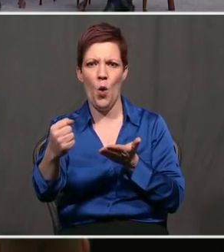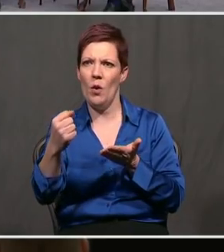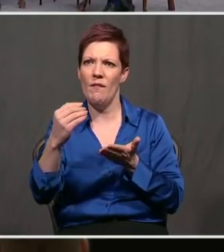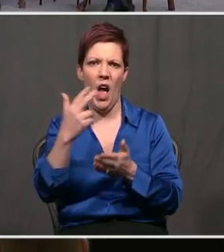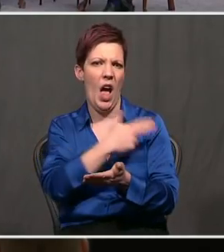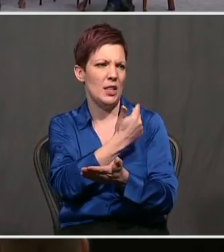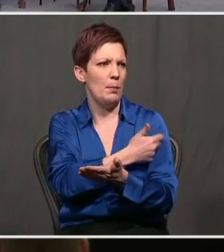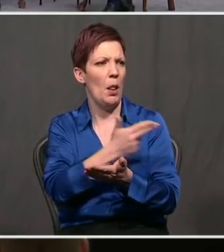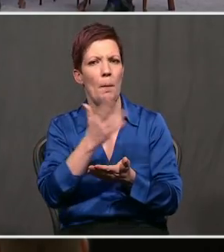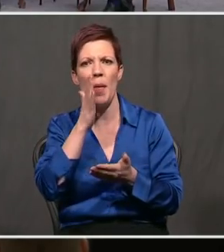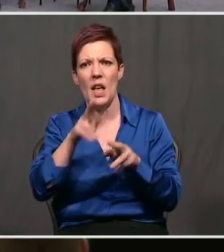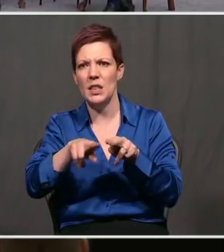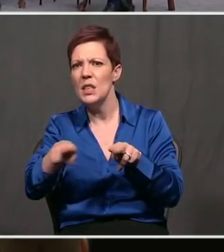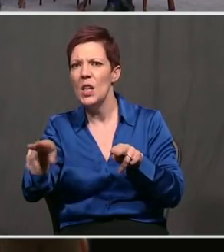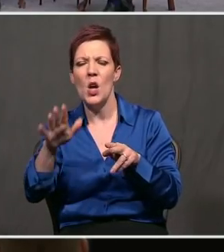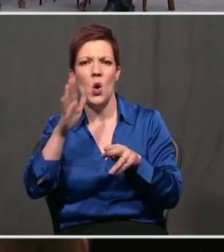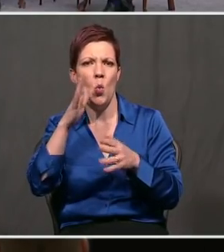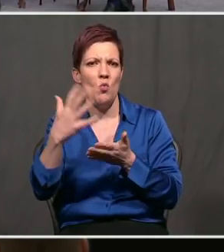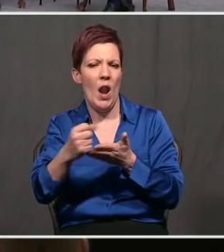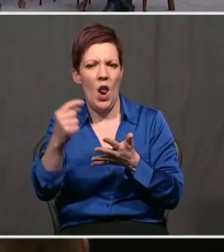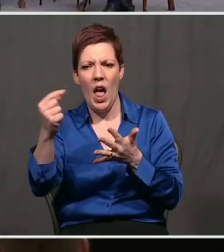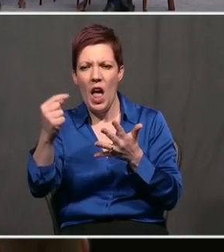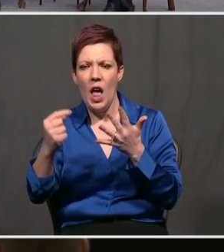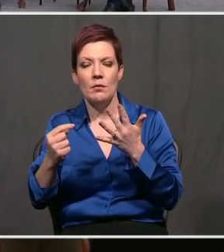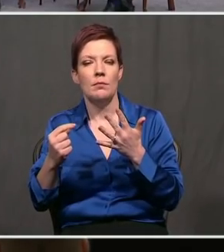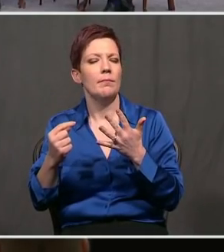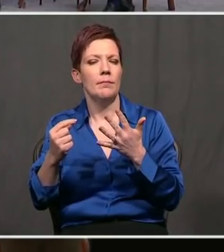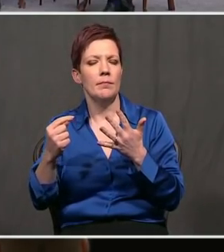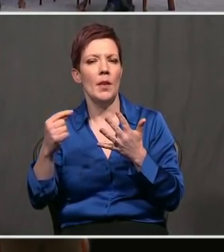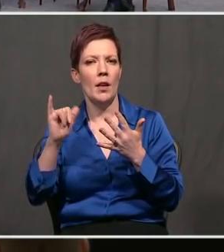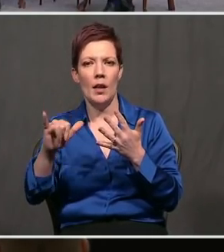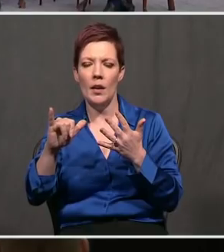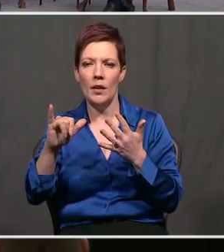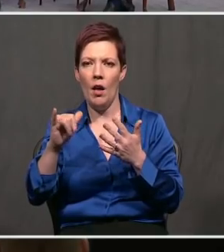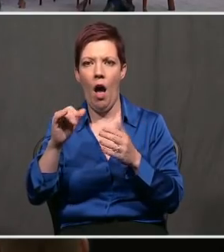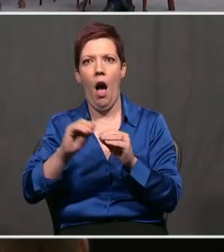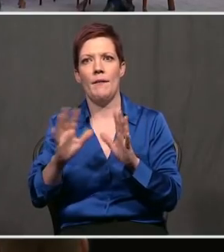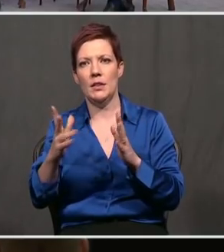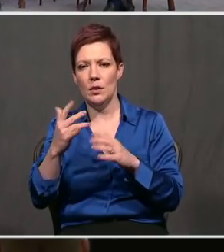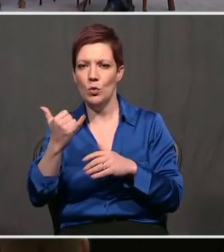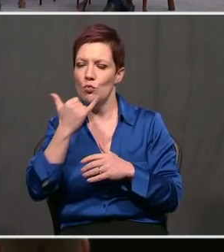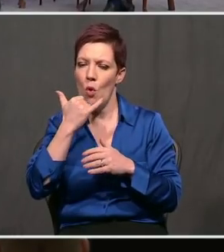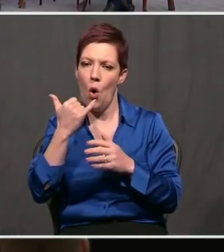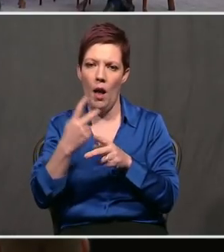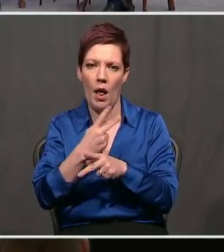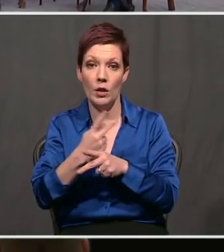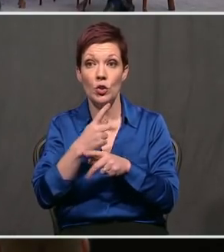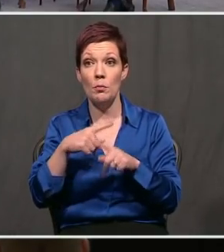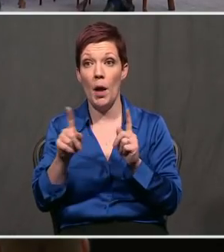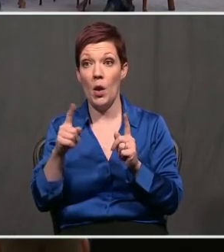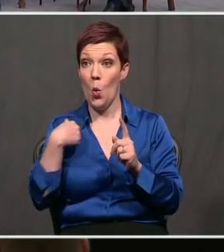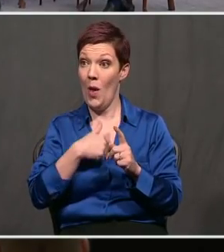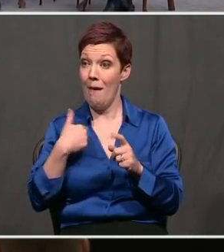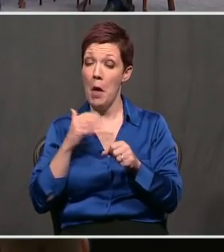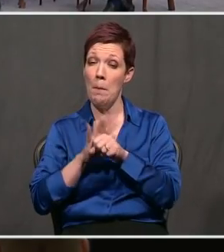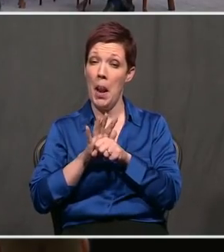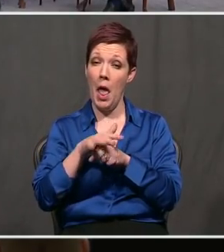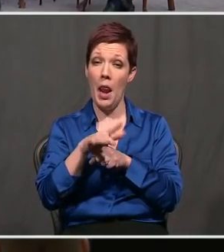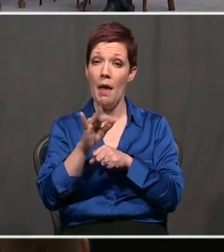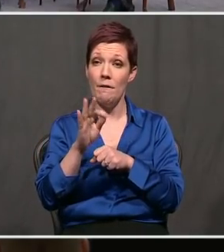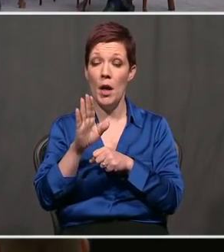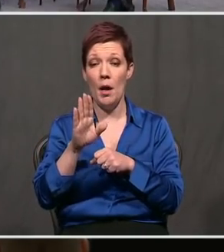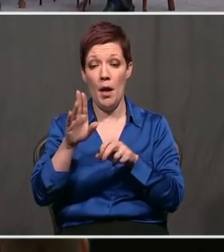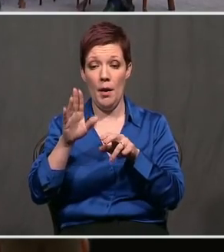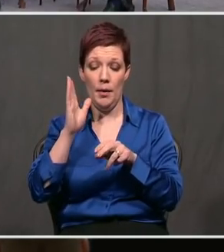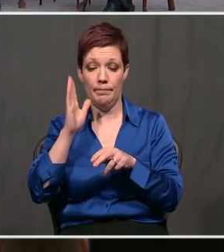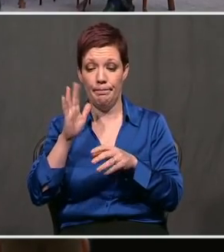we found, particularly over the summer when we had a higher census, was it wasn't that we had plenty of beds, but you know, this is very labor intensive